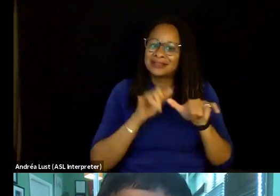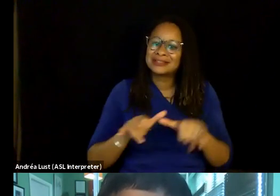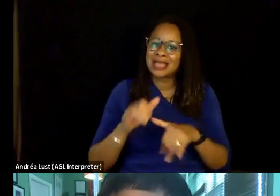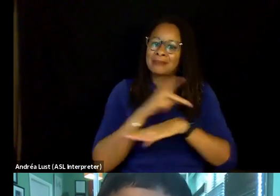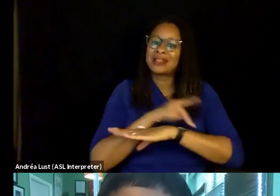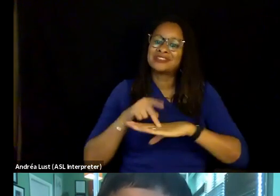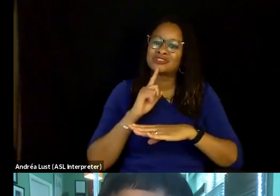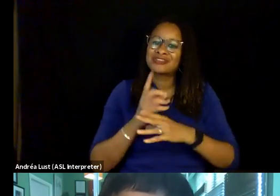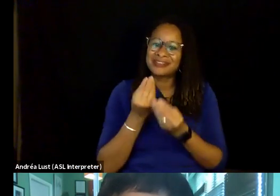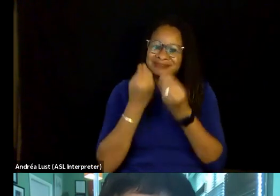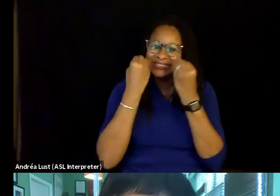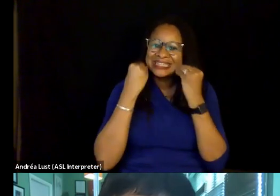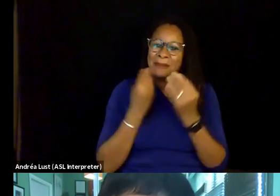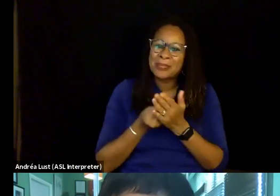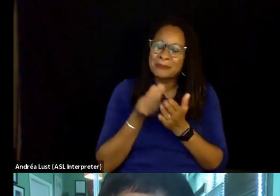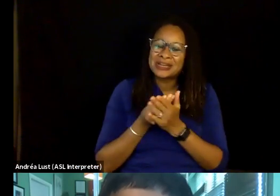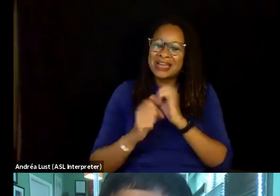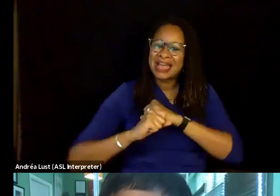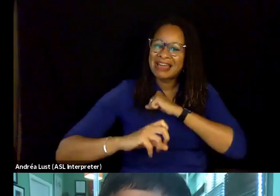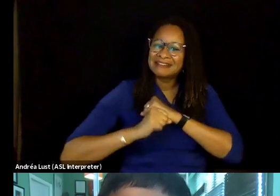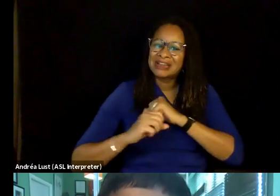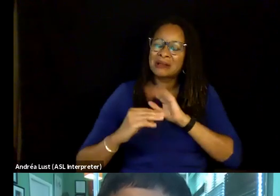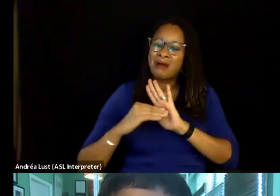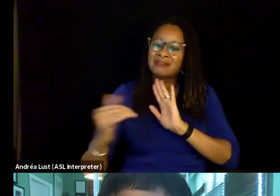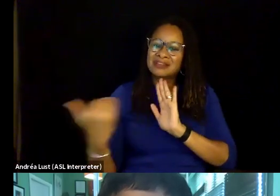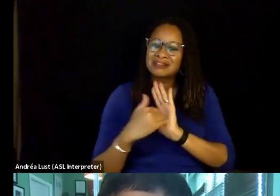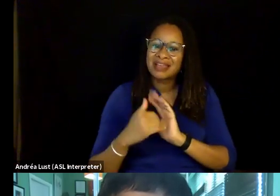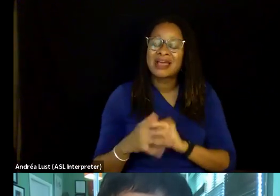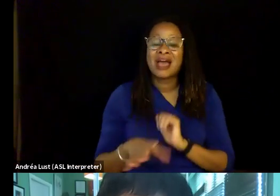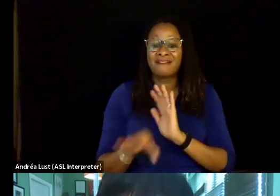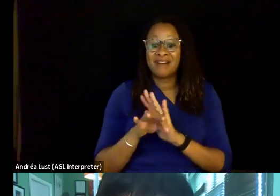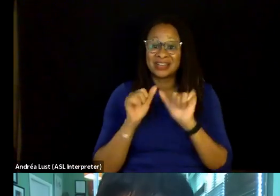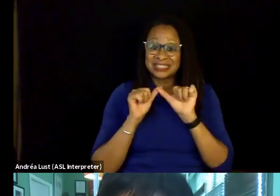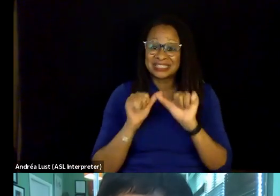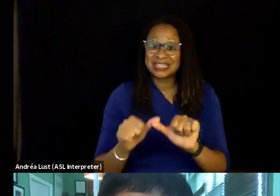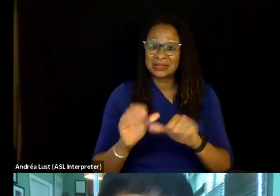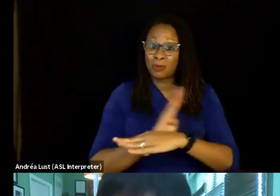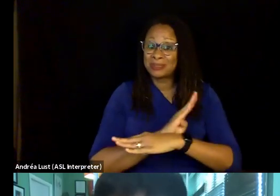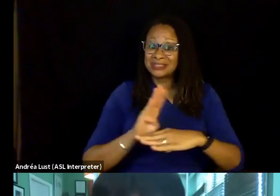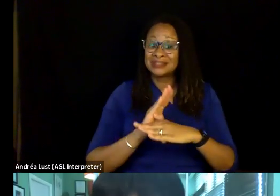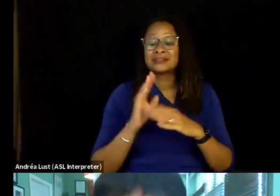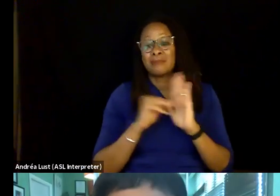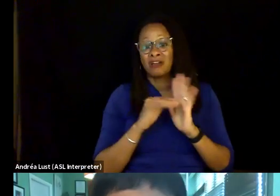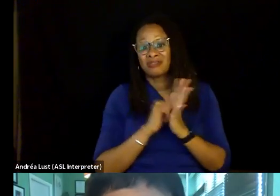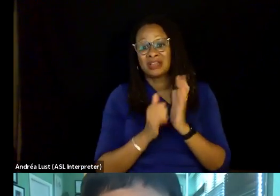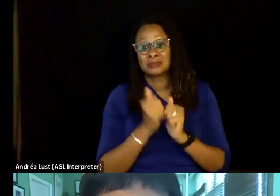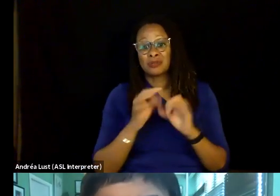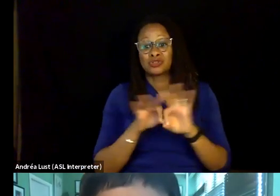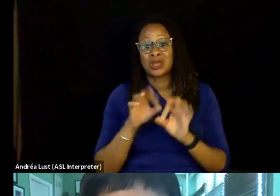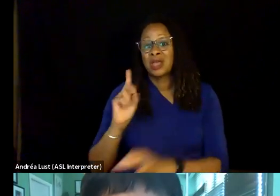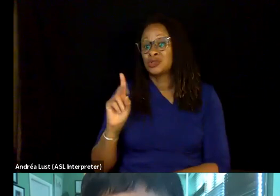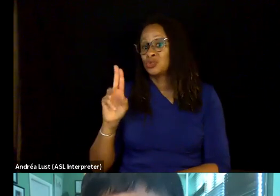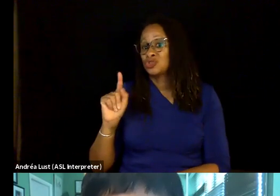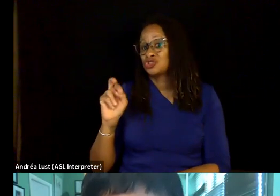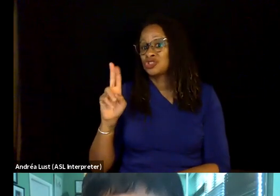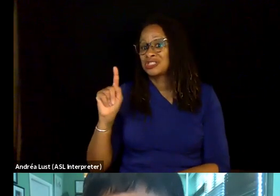eating up the revenues. The advertising model is dead. So finding a sustainable business model. The Duterte administration helped